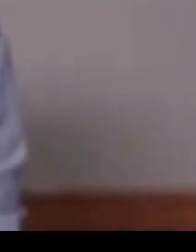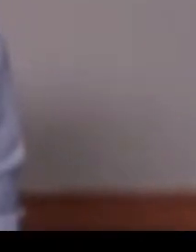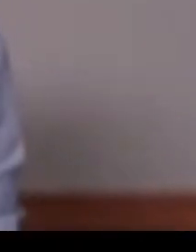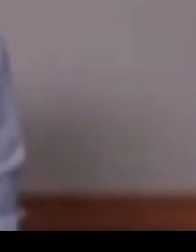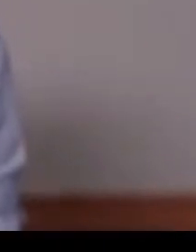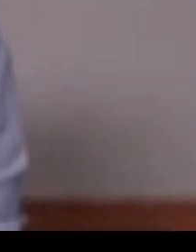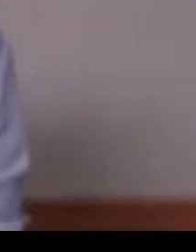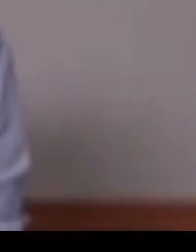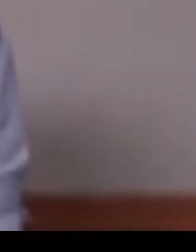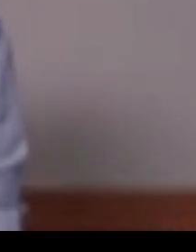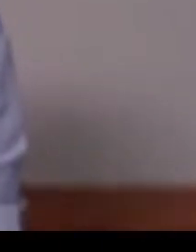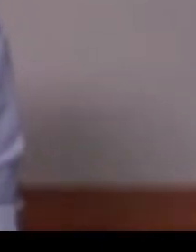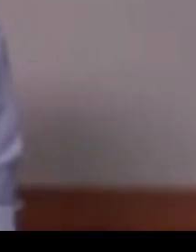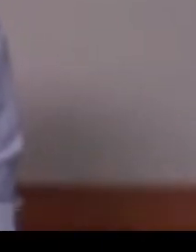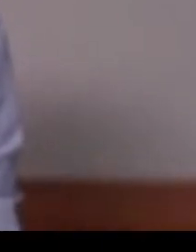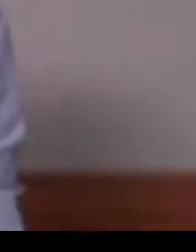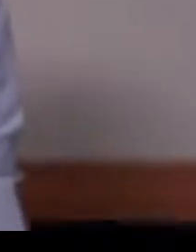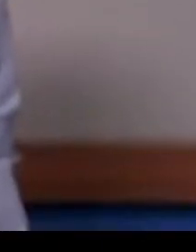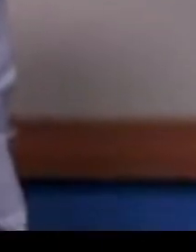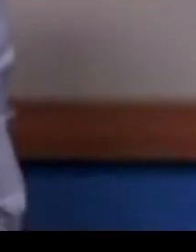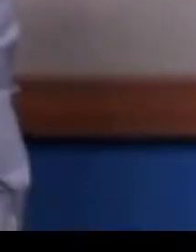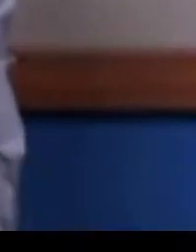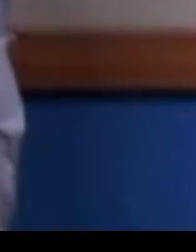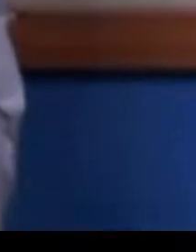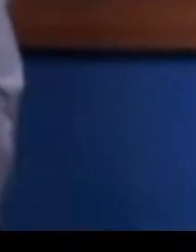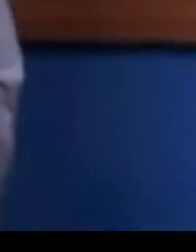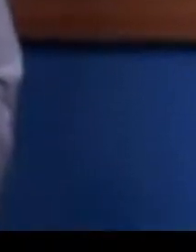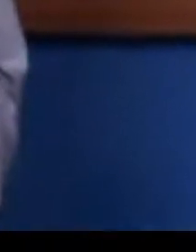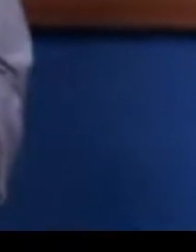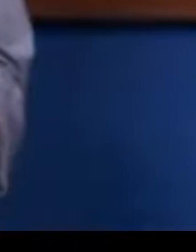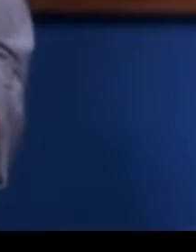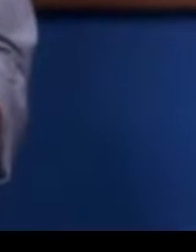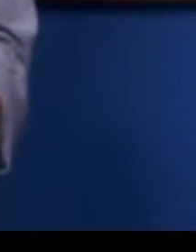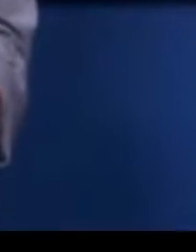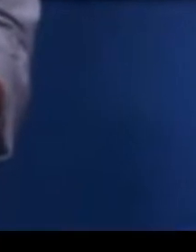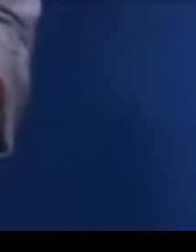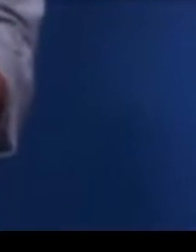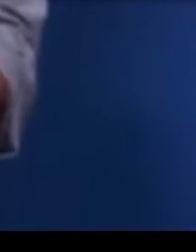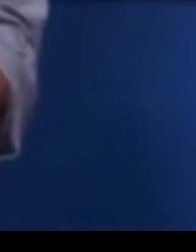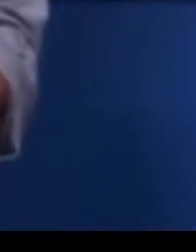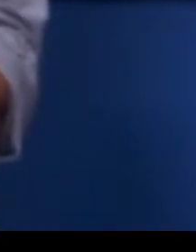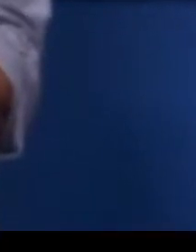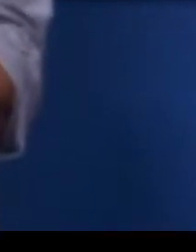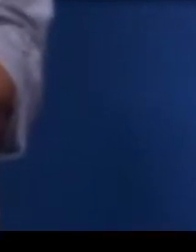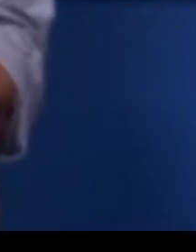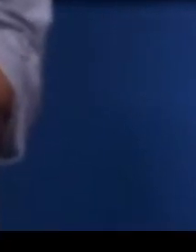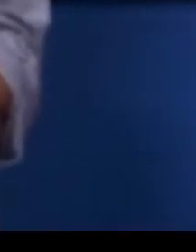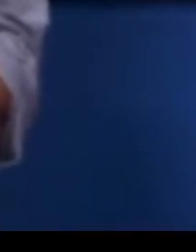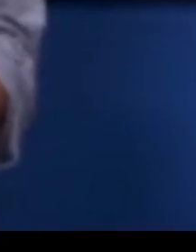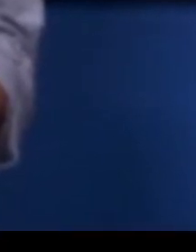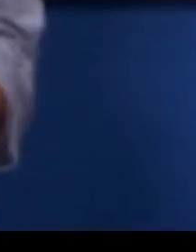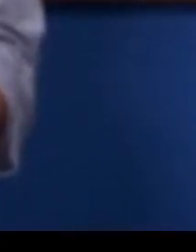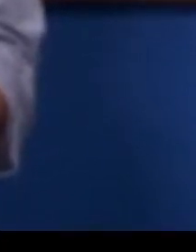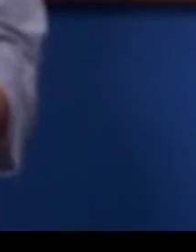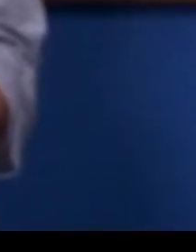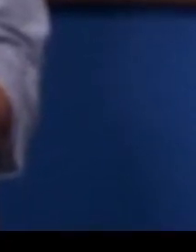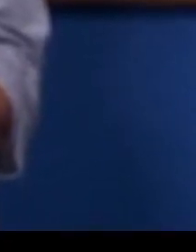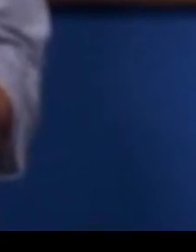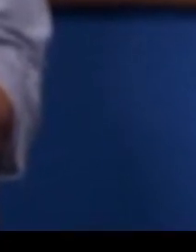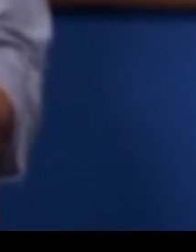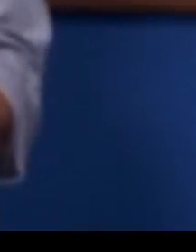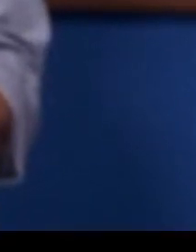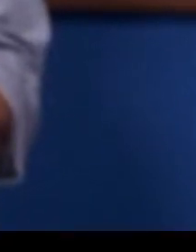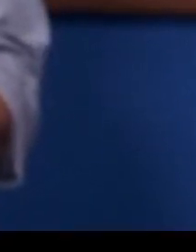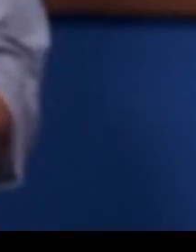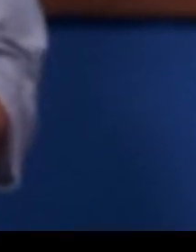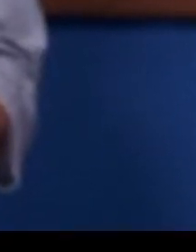the 30 seconds, we squeeze the tube and rotate the stick another 5 times to give some pressure to make